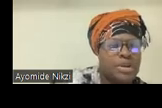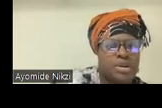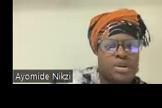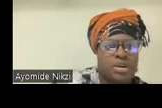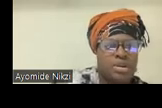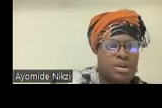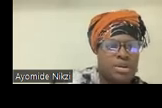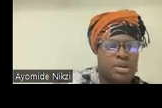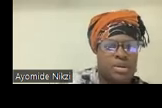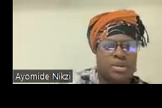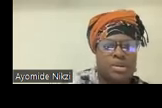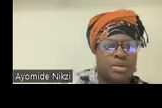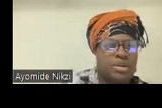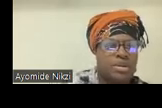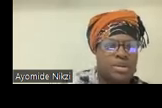up.